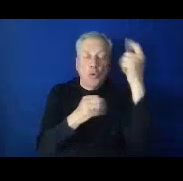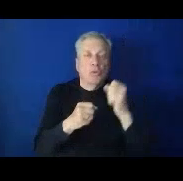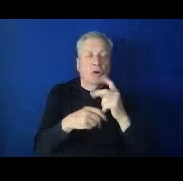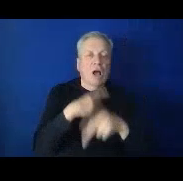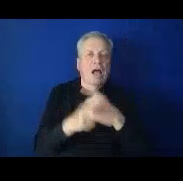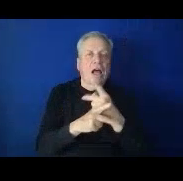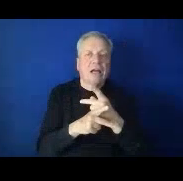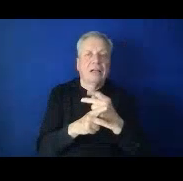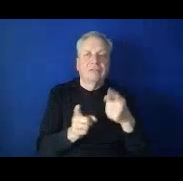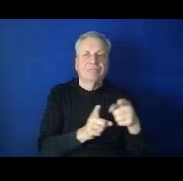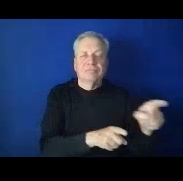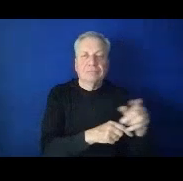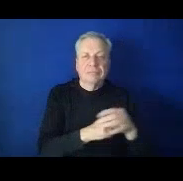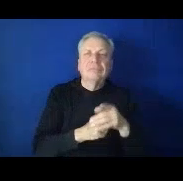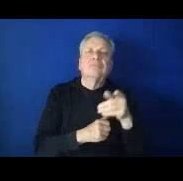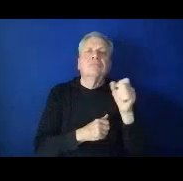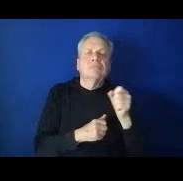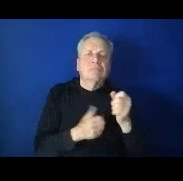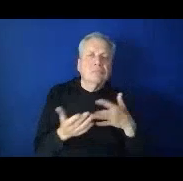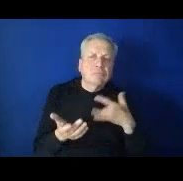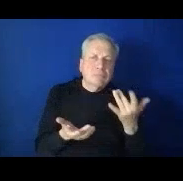Yeah.